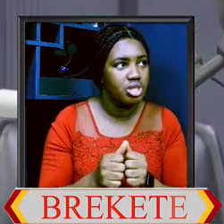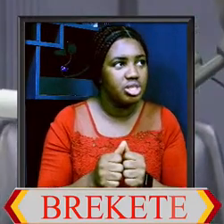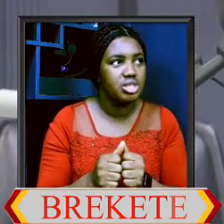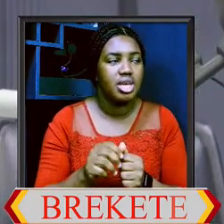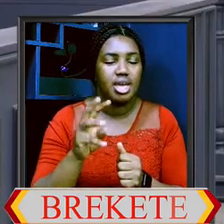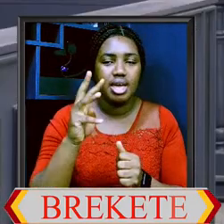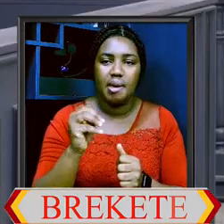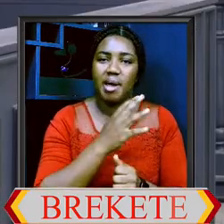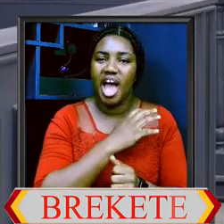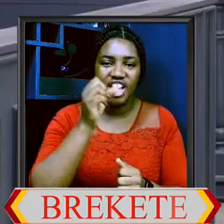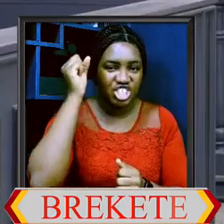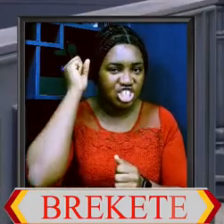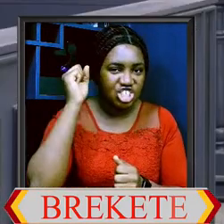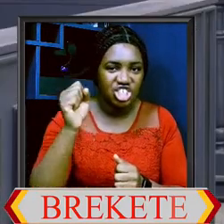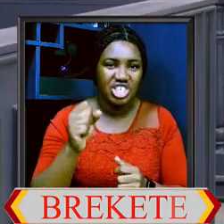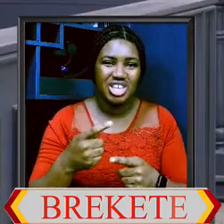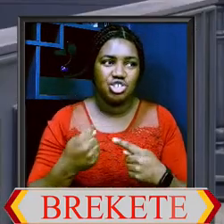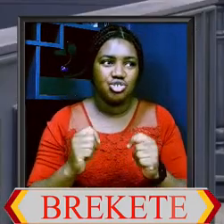kill